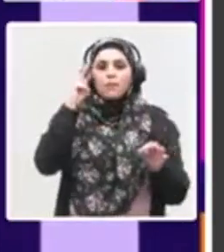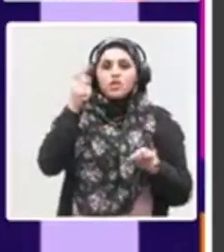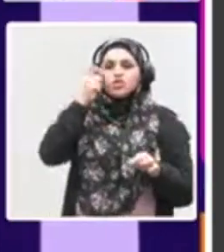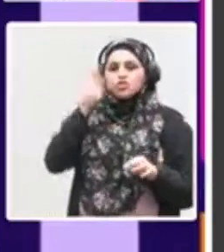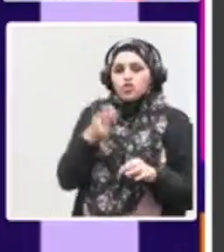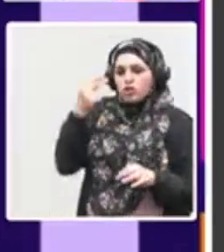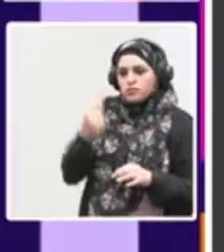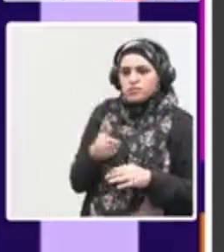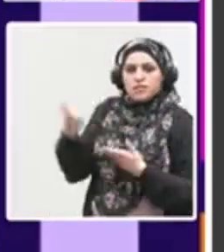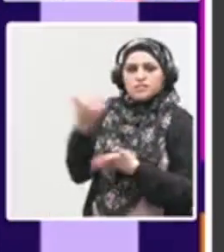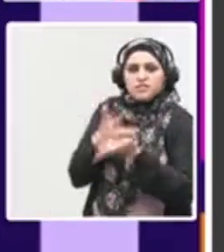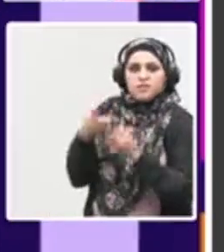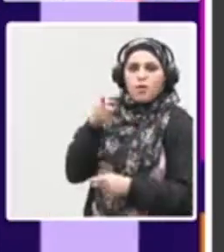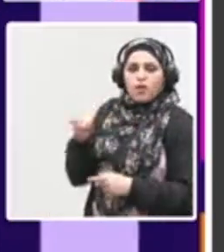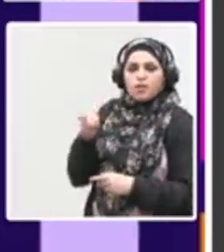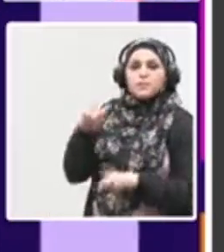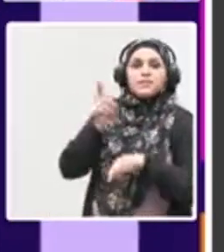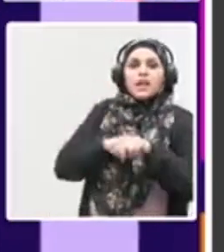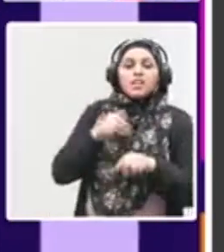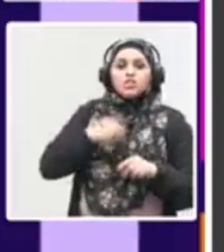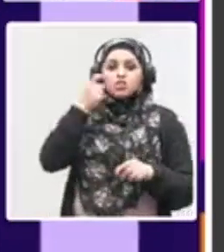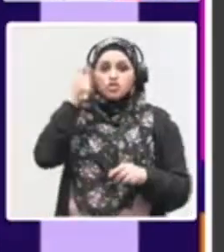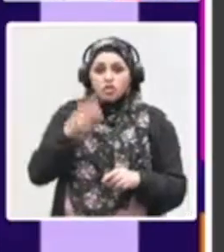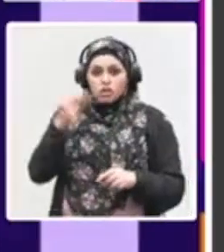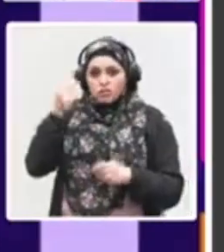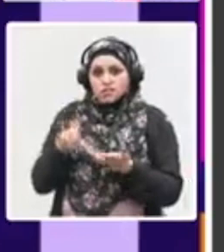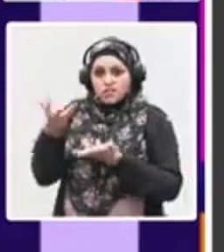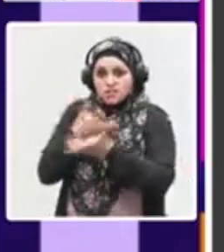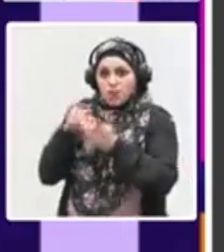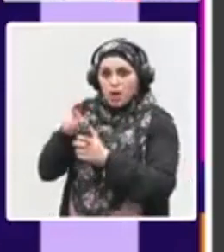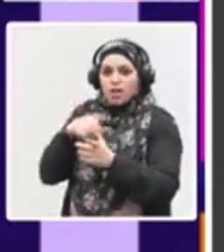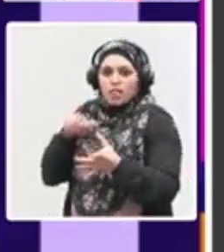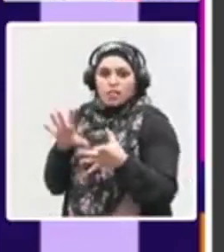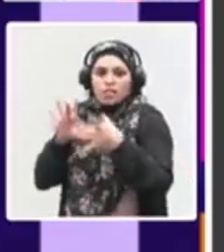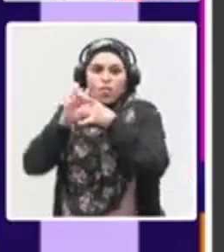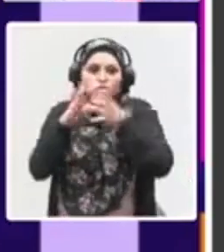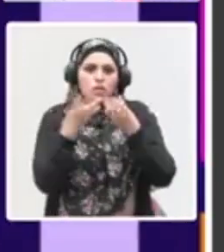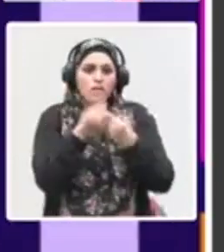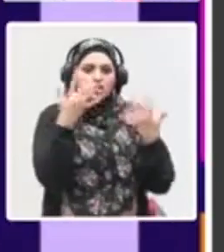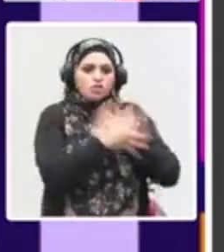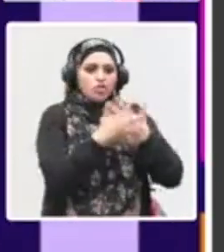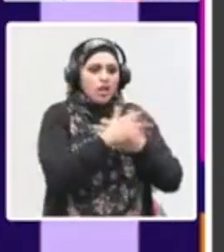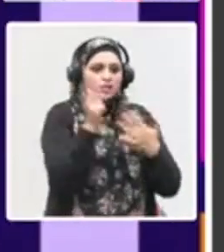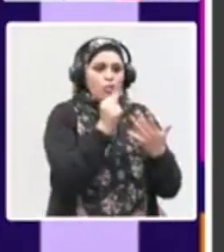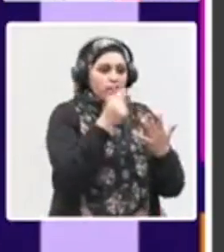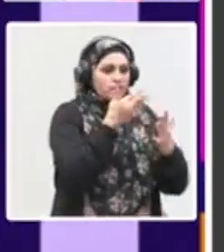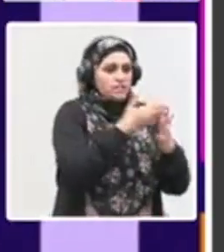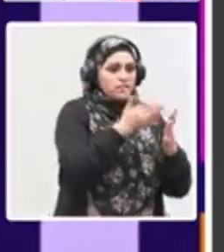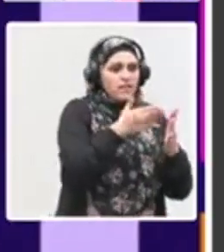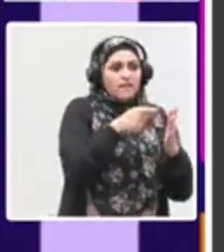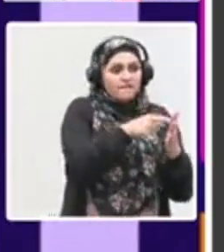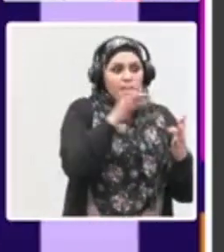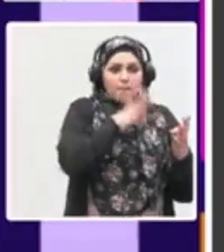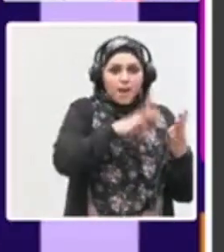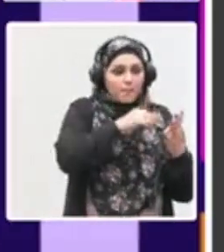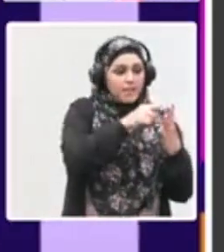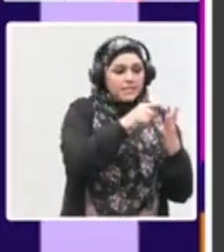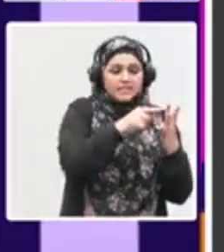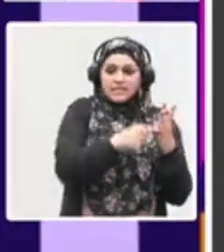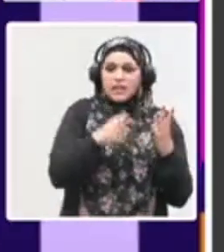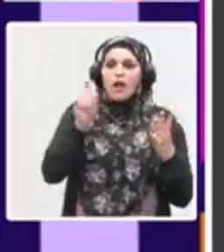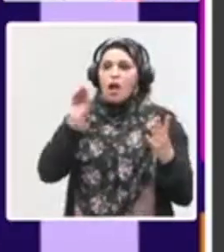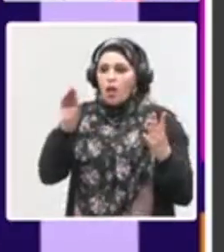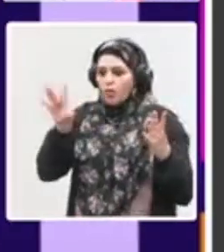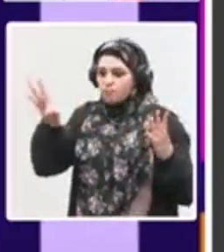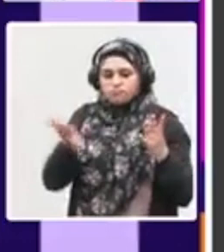world and generating revenue and making a profit. And I'm going to tell you the story of one company, Upriver Studios, where we brought